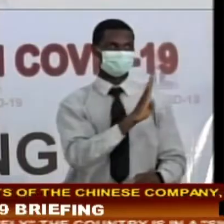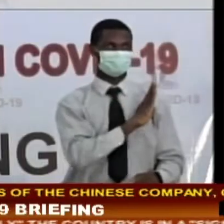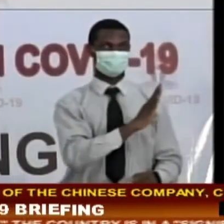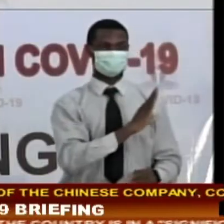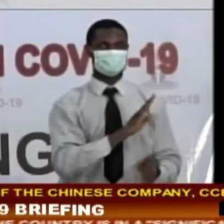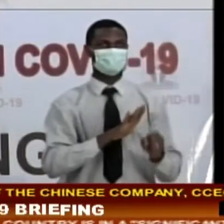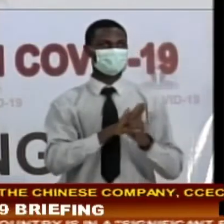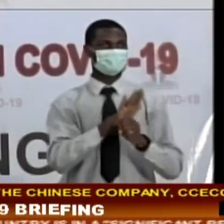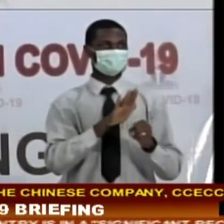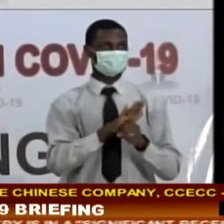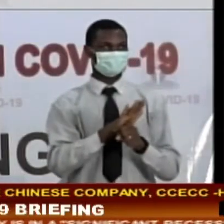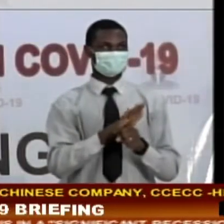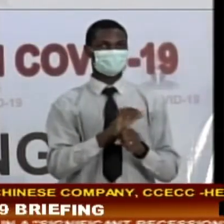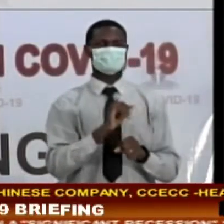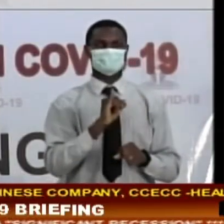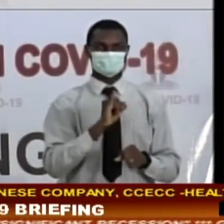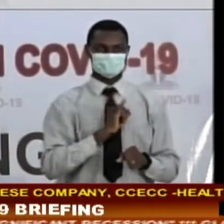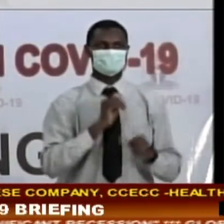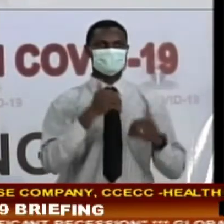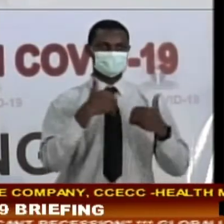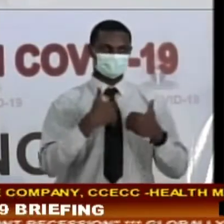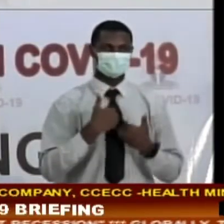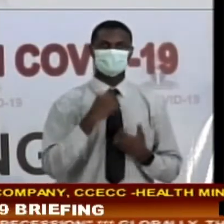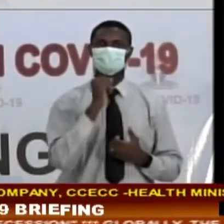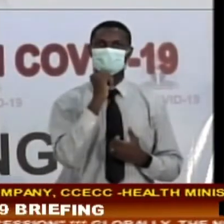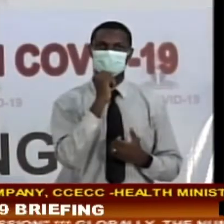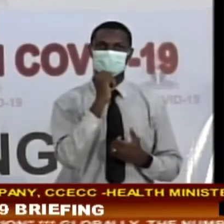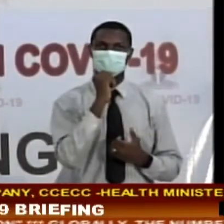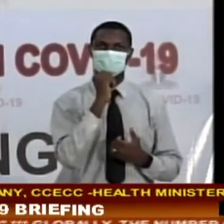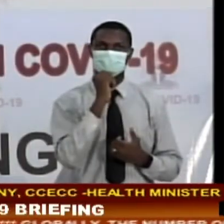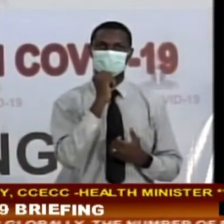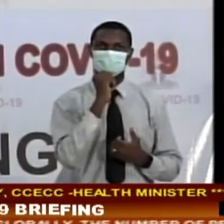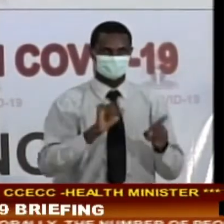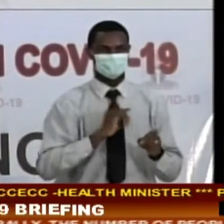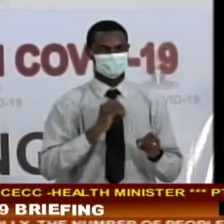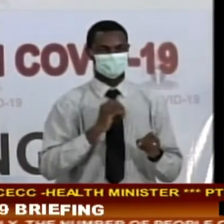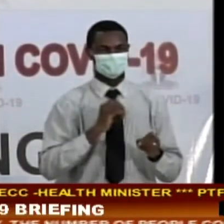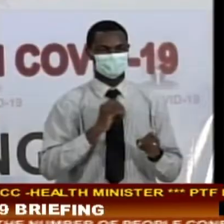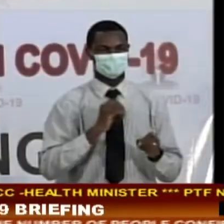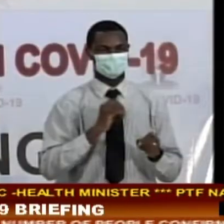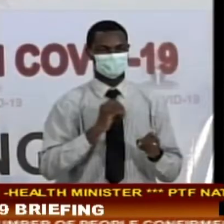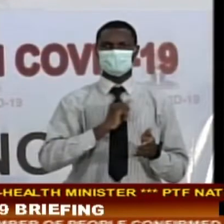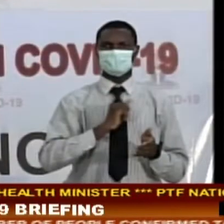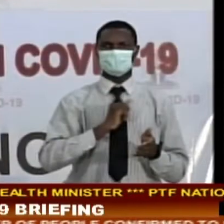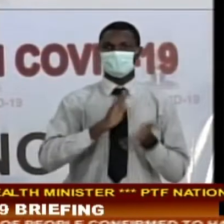not verified but I saw it on the headlines and I the headlines too